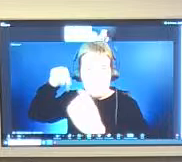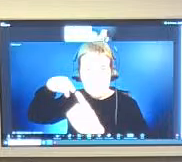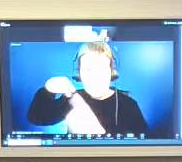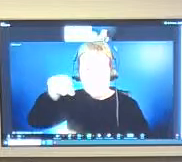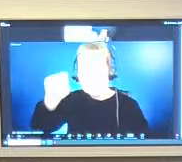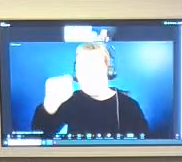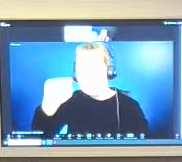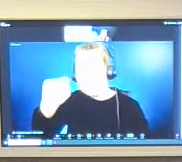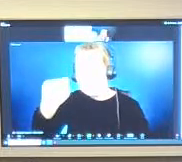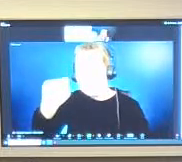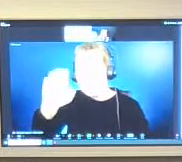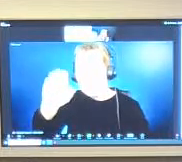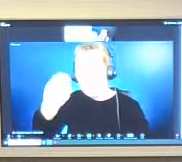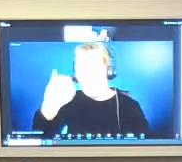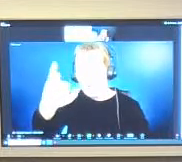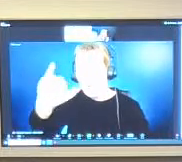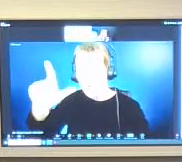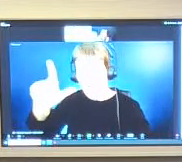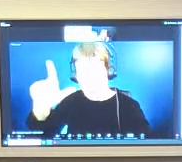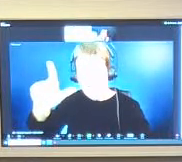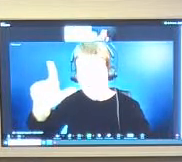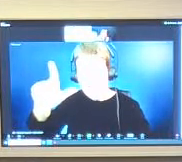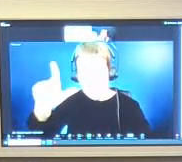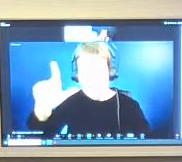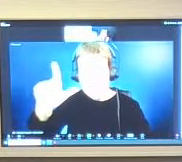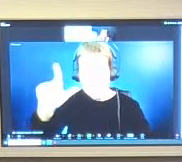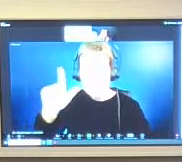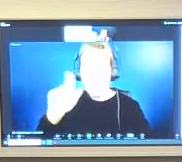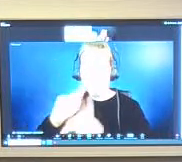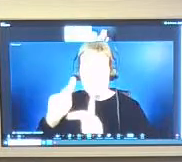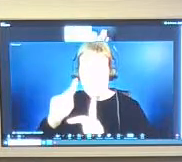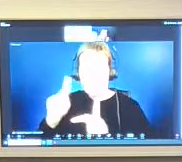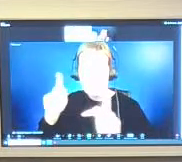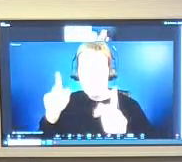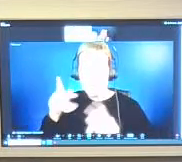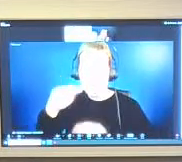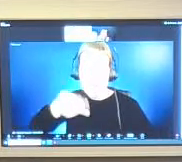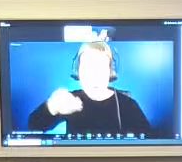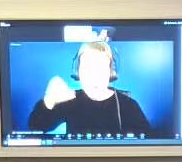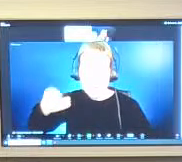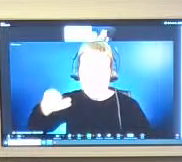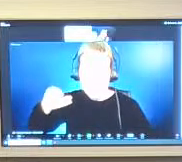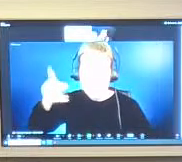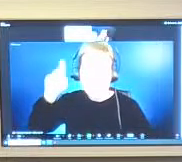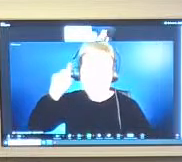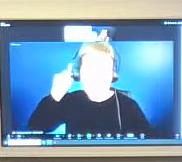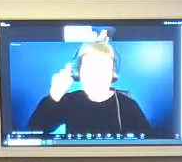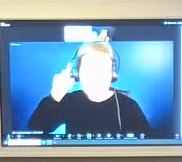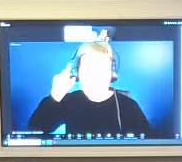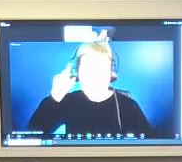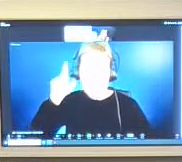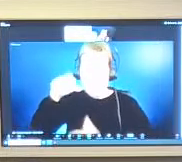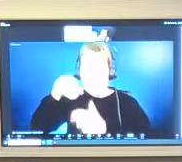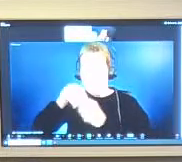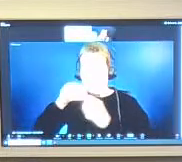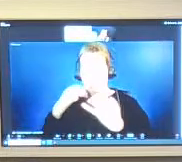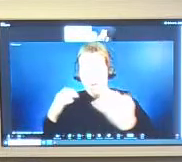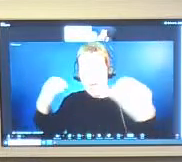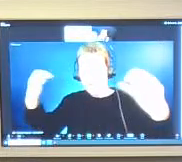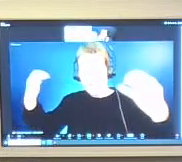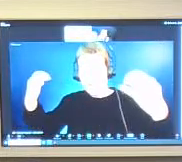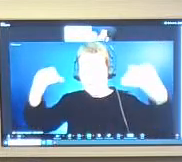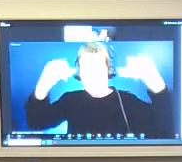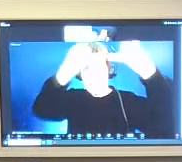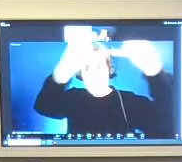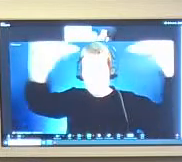this now, but I've got to look into it more, where we can put a wire system in an auditorium like the Dock Street,